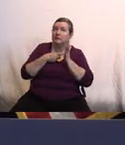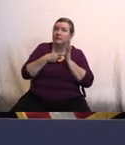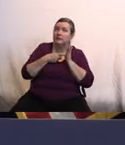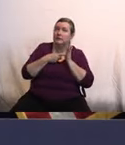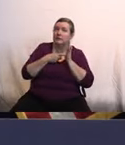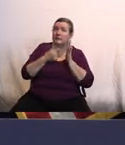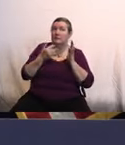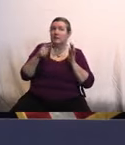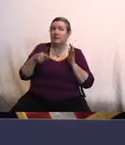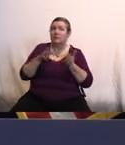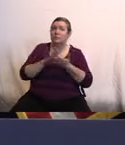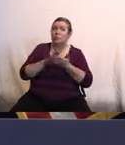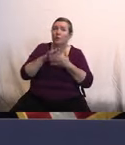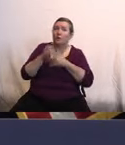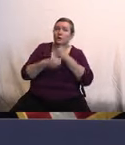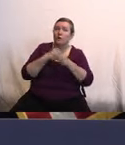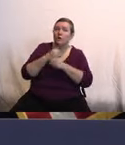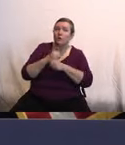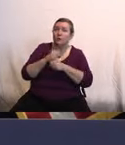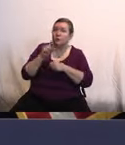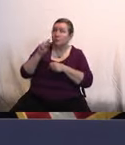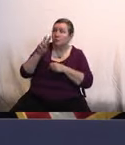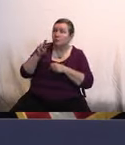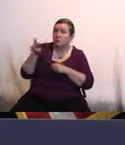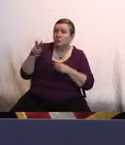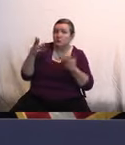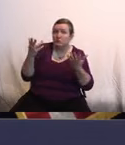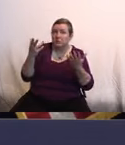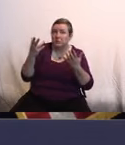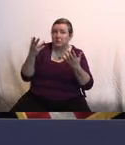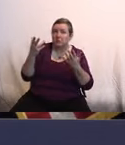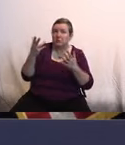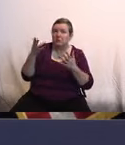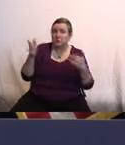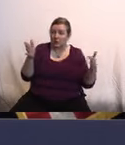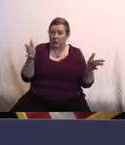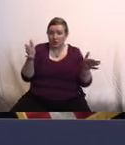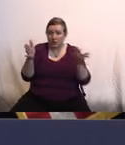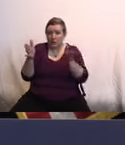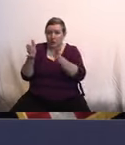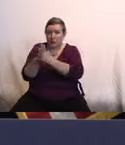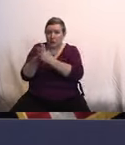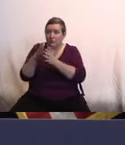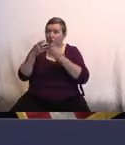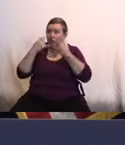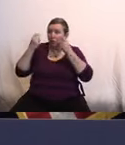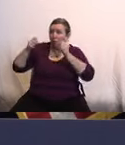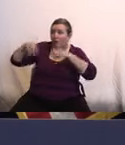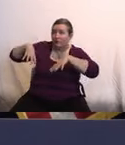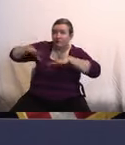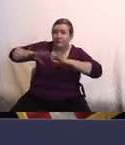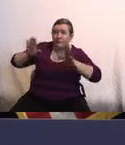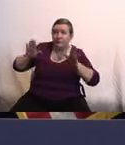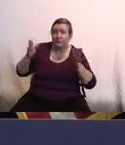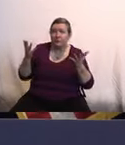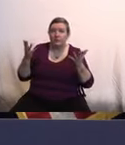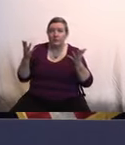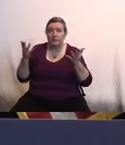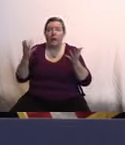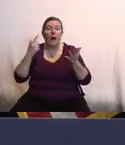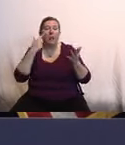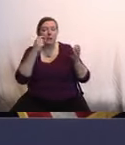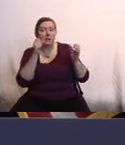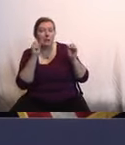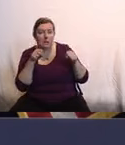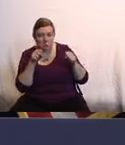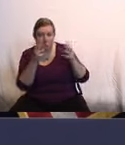not calendar year, but this school year, and I said there is a real shot at that, and I would repeat that today. Ed, which data